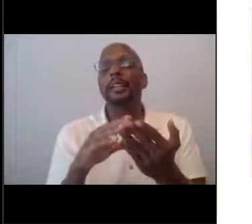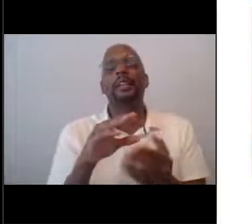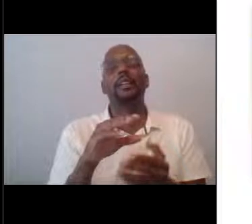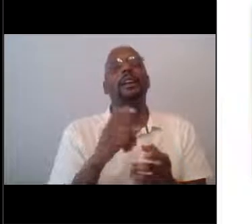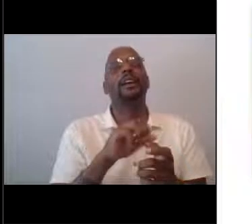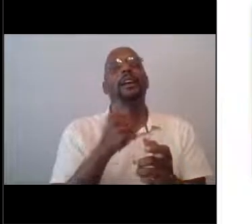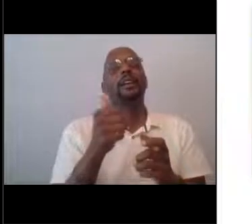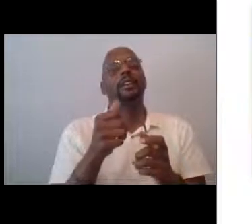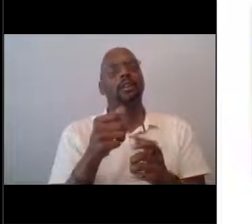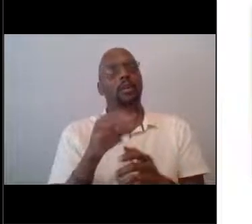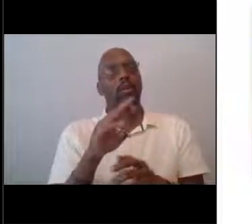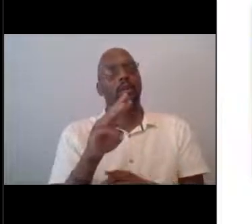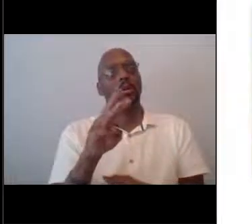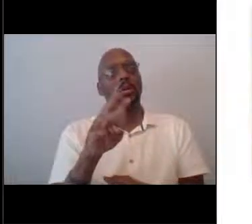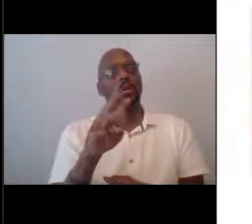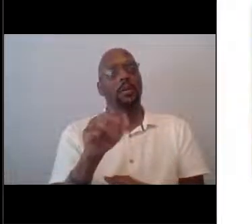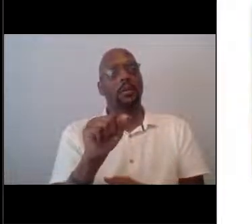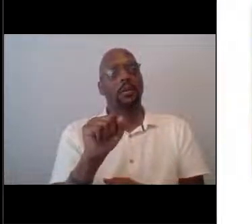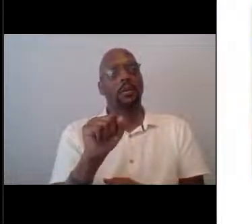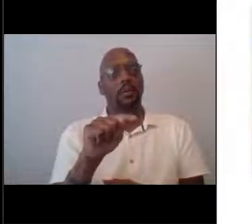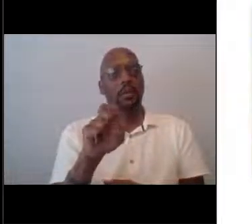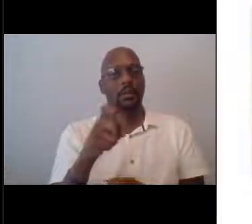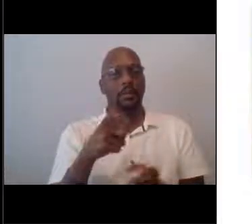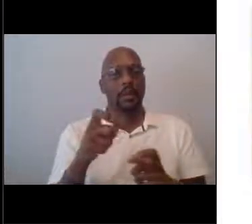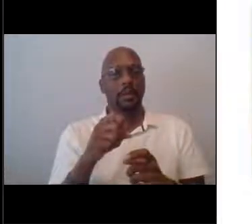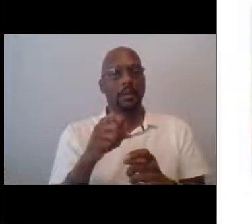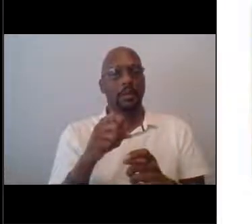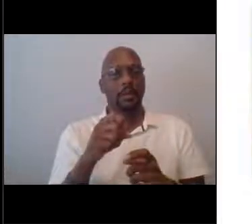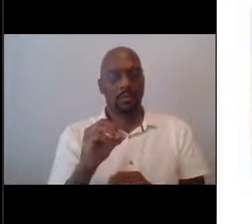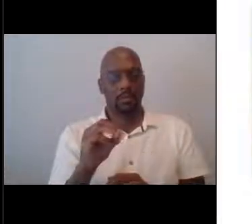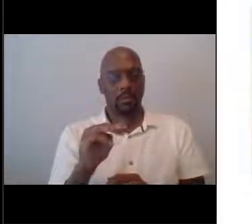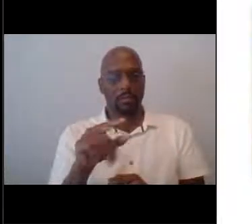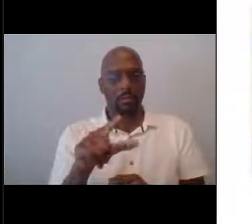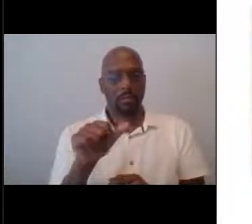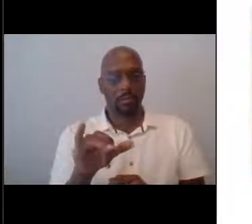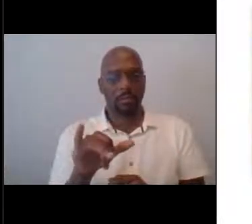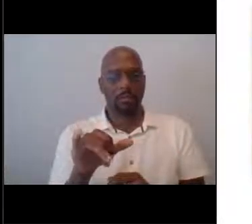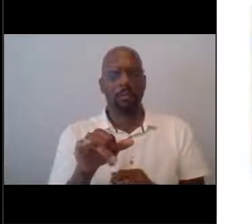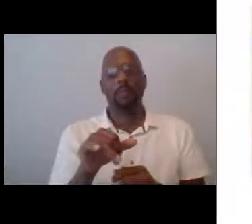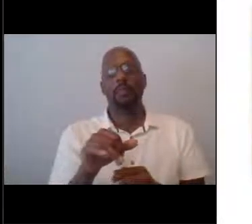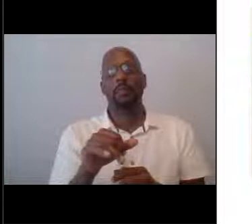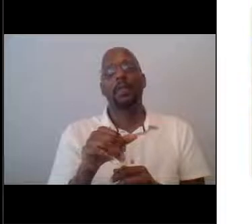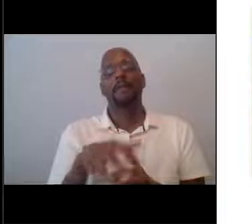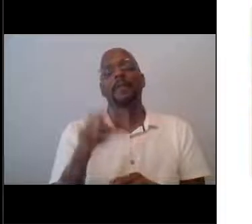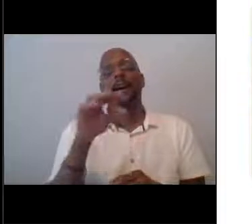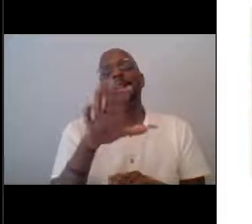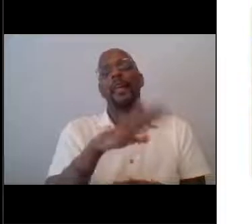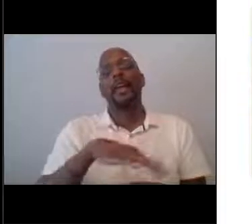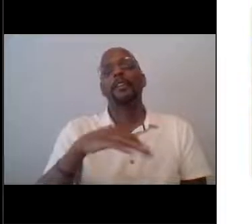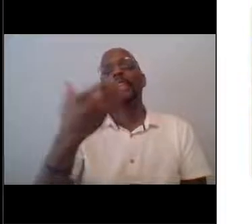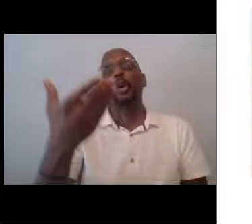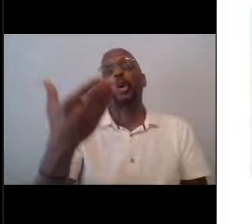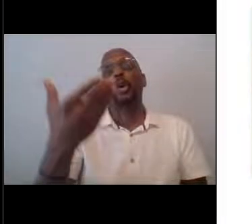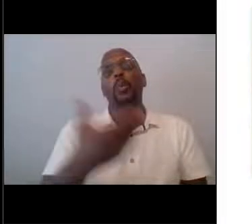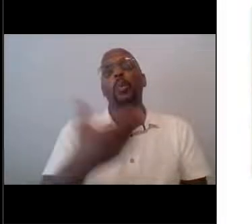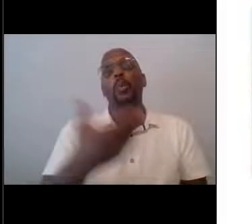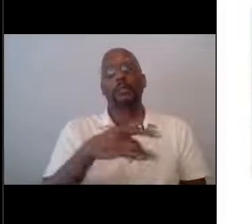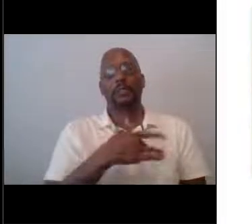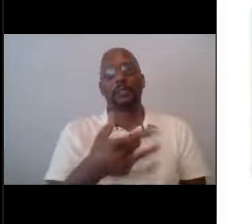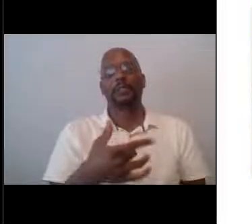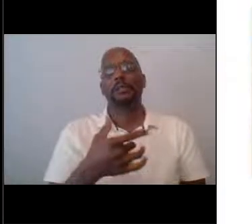elected officials, and more to find locations to host this event and foster partnerships to get more public turnout.